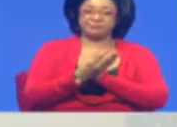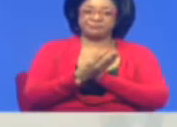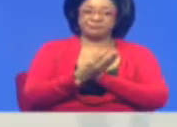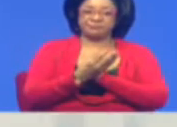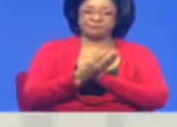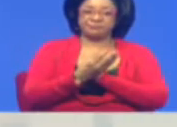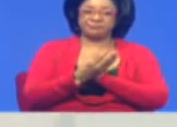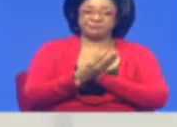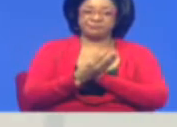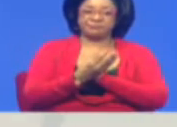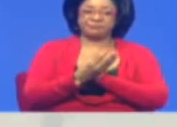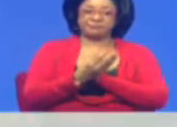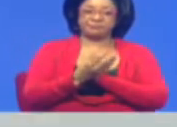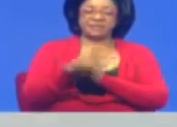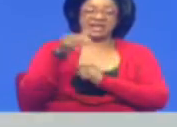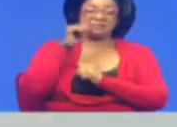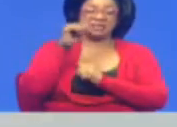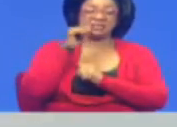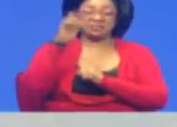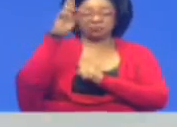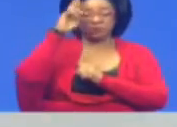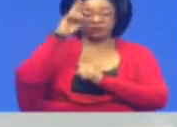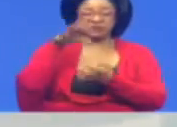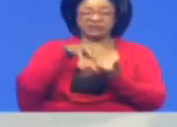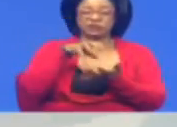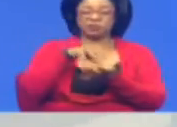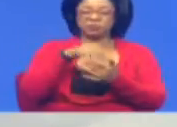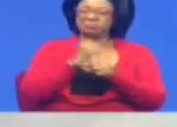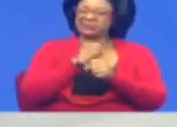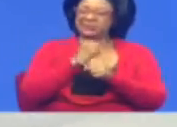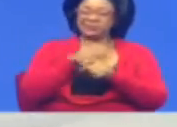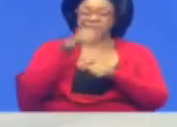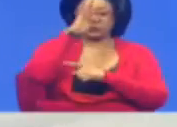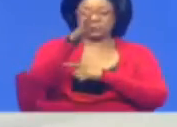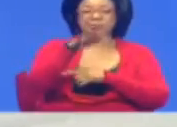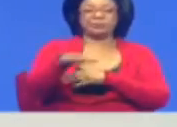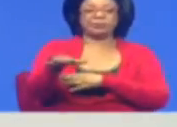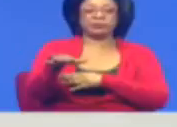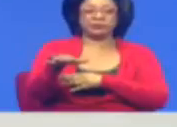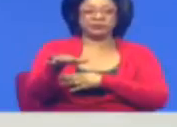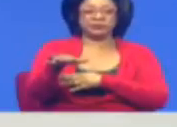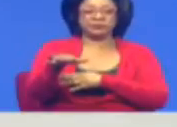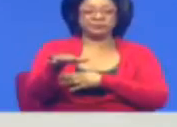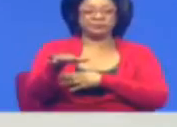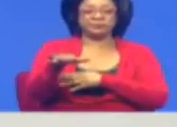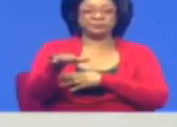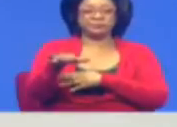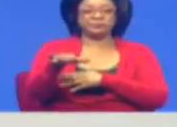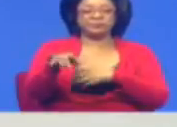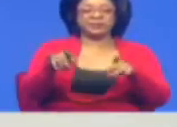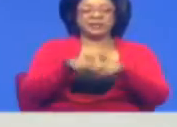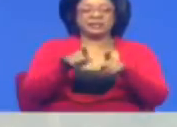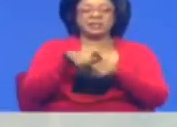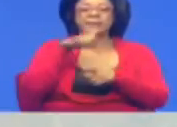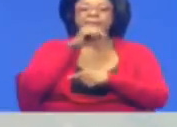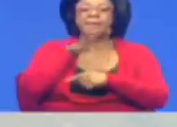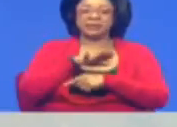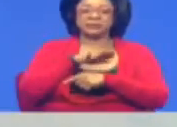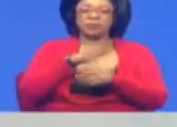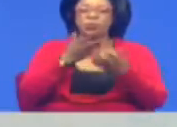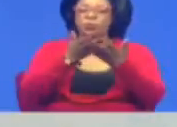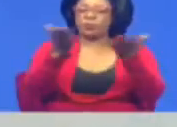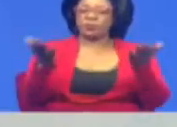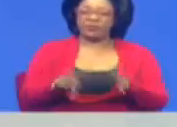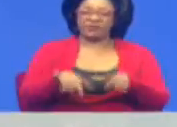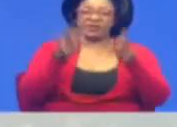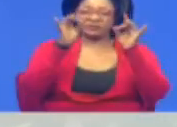The Kabete police station was a flurry of activity Sunday morning, as anxious parents gathered to find out if their children